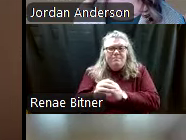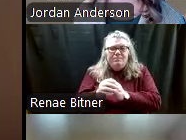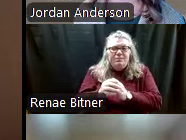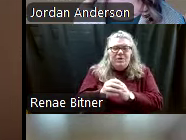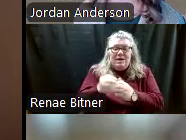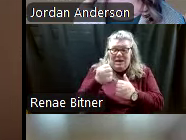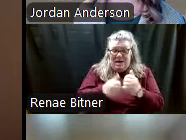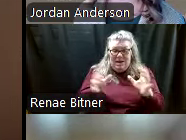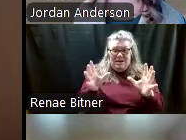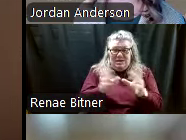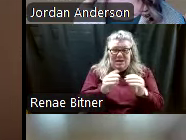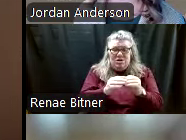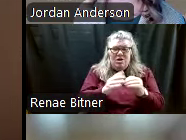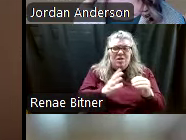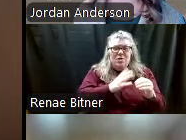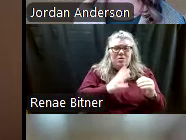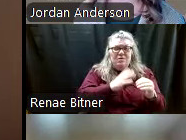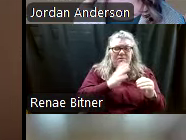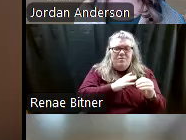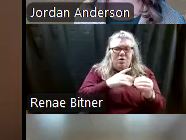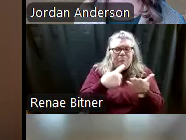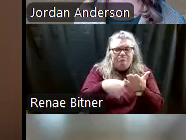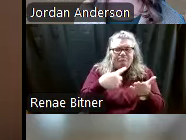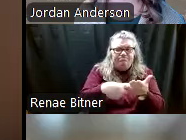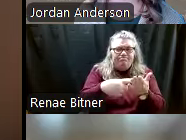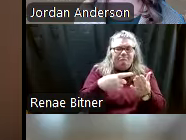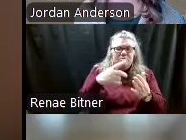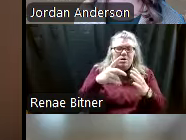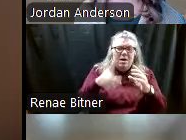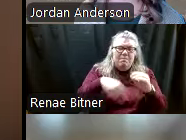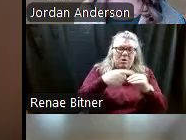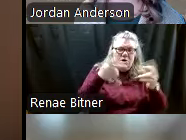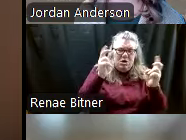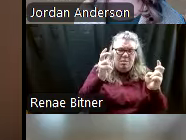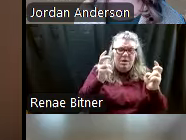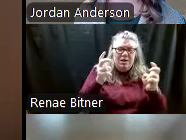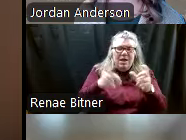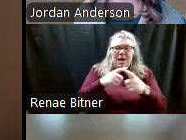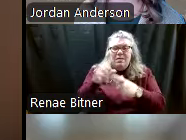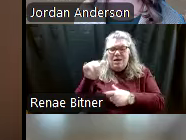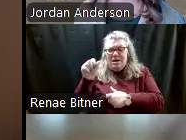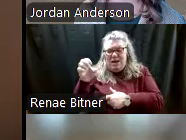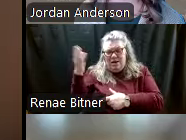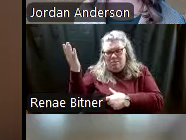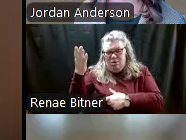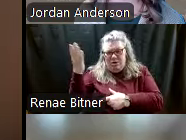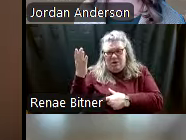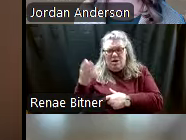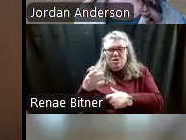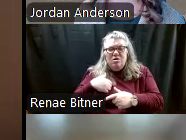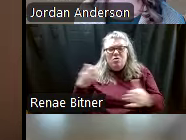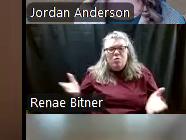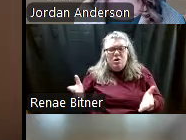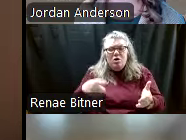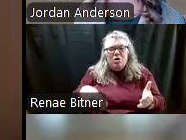In each session, there will be a formal didactic portion on a designated topic, followed by a case presentation. We encourage